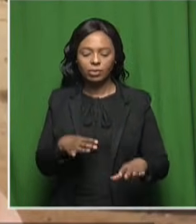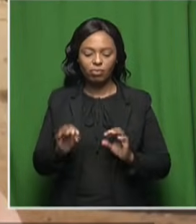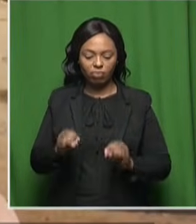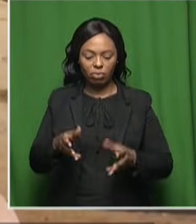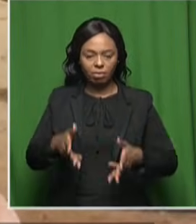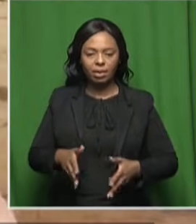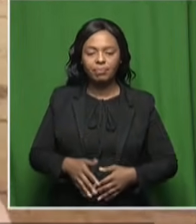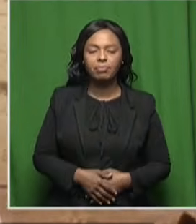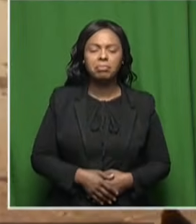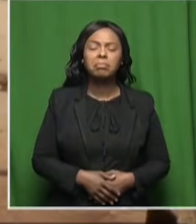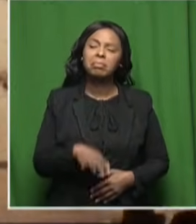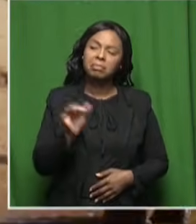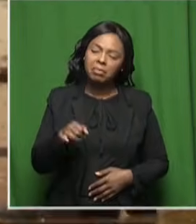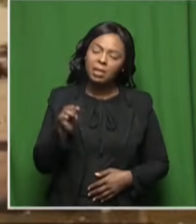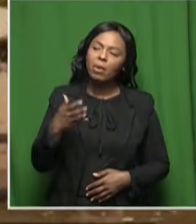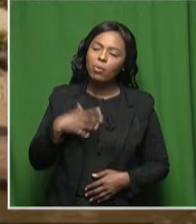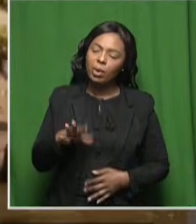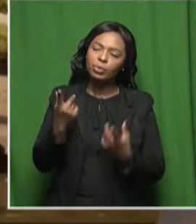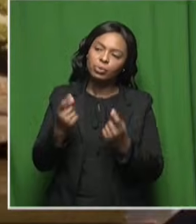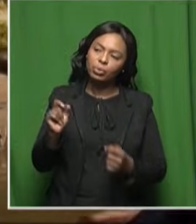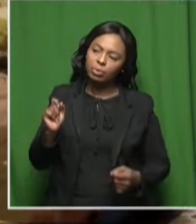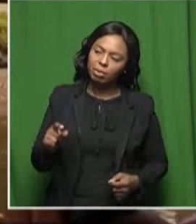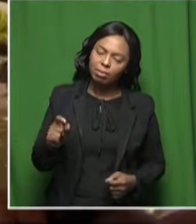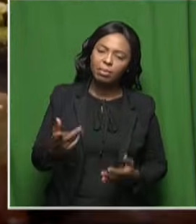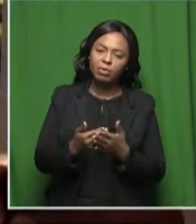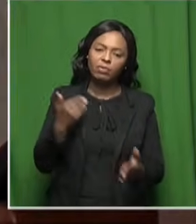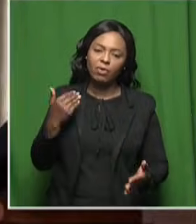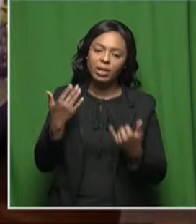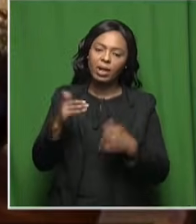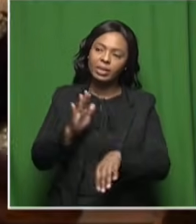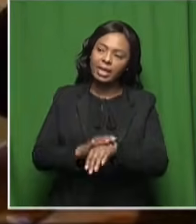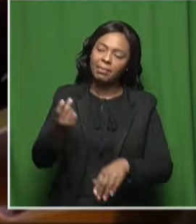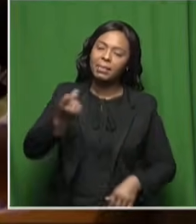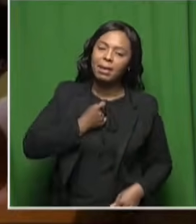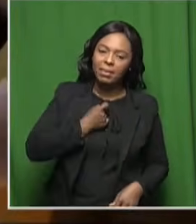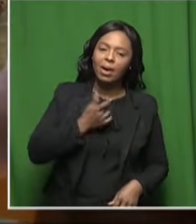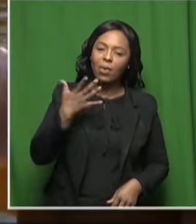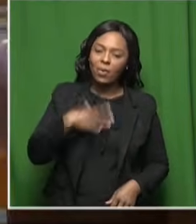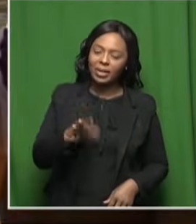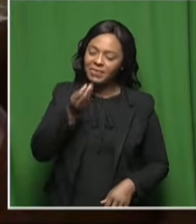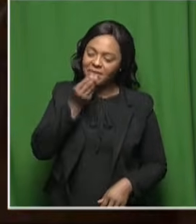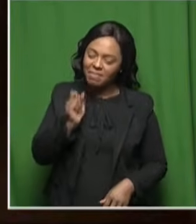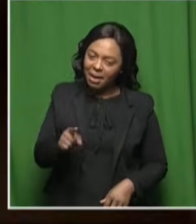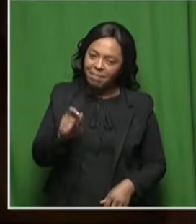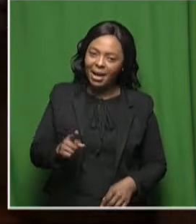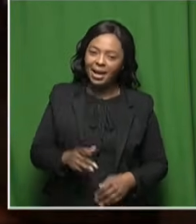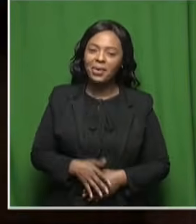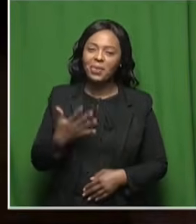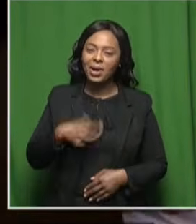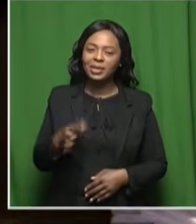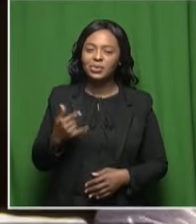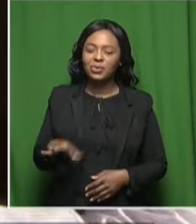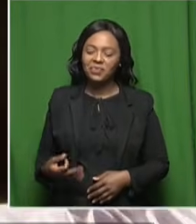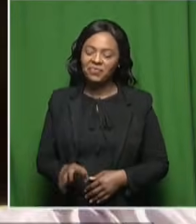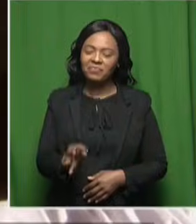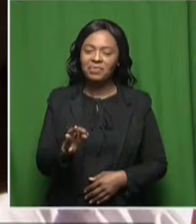at the moment, and I think we want to do this before we run out of time. You were talking about the bokkom tasting, so let me